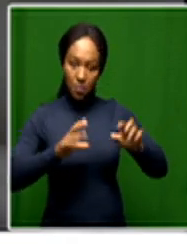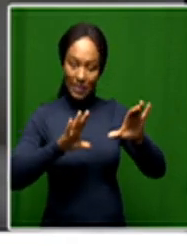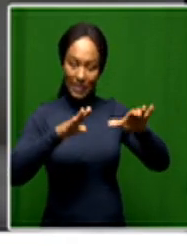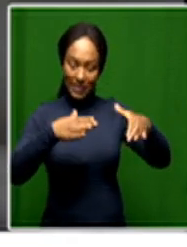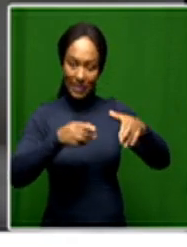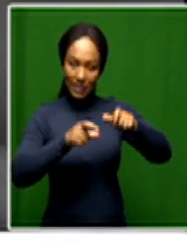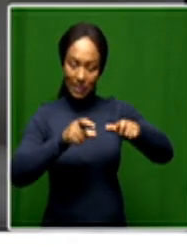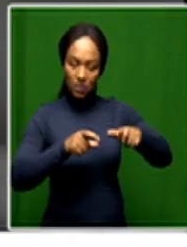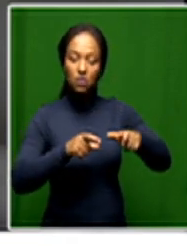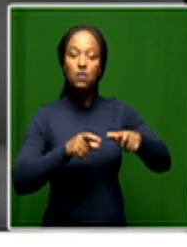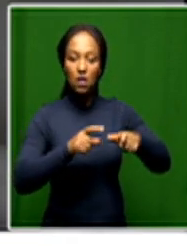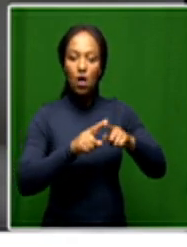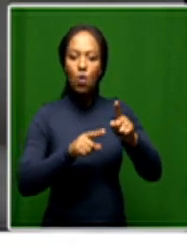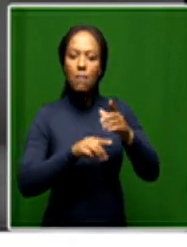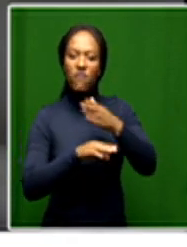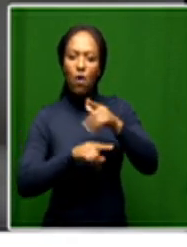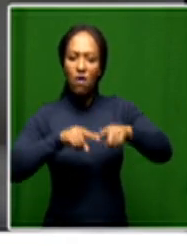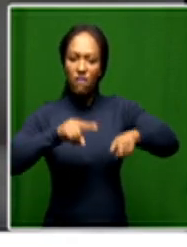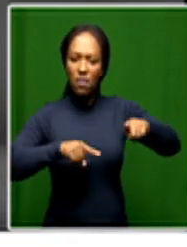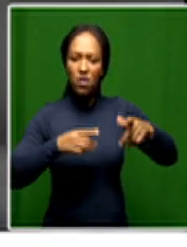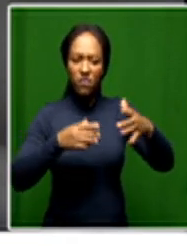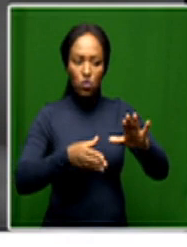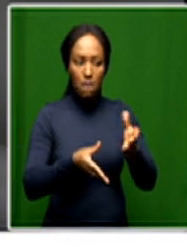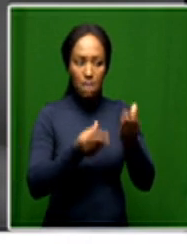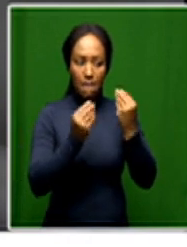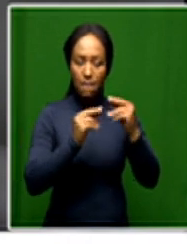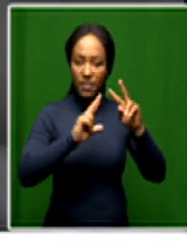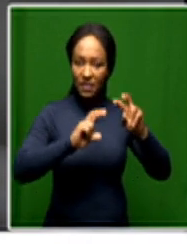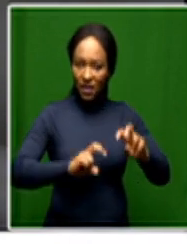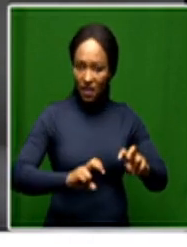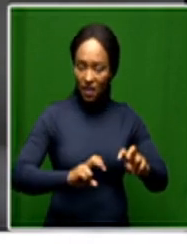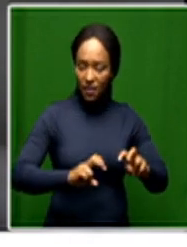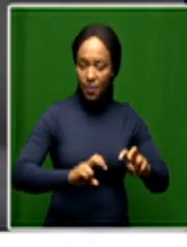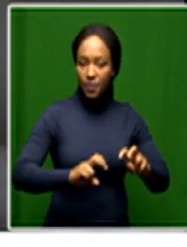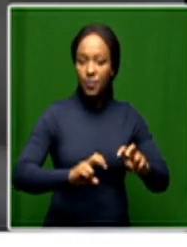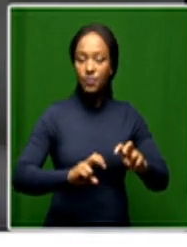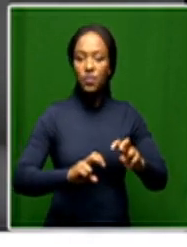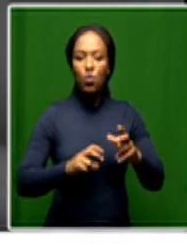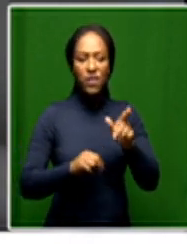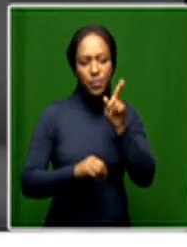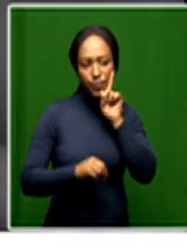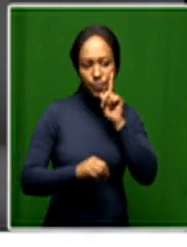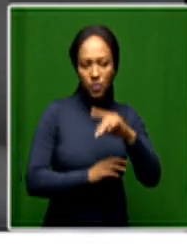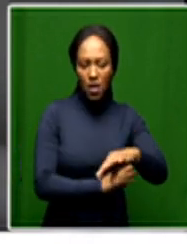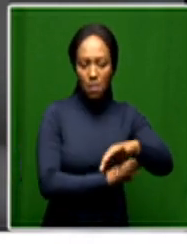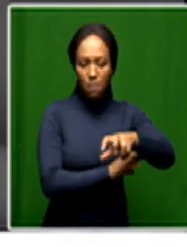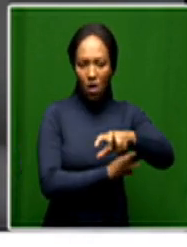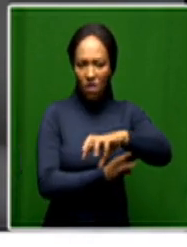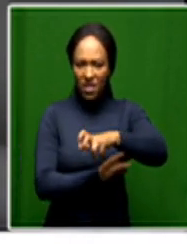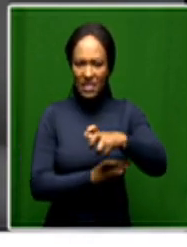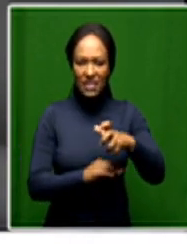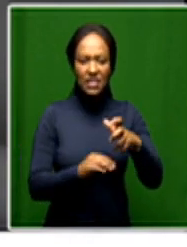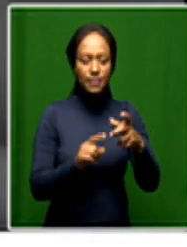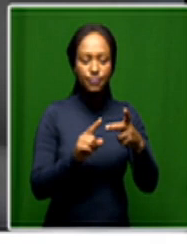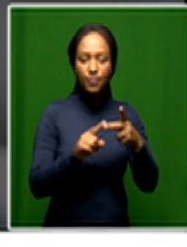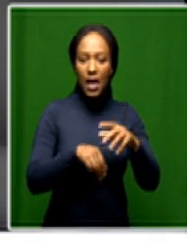various demographic or variables that you have in your study. So we looked at province, we looked at age, we looked